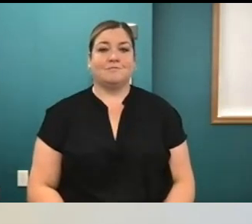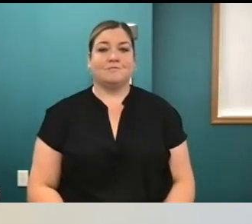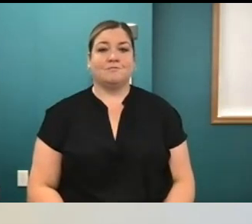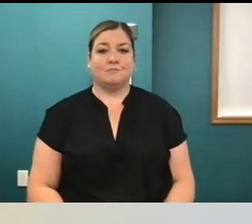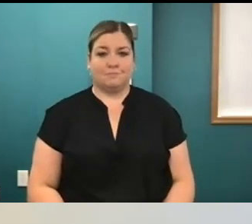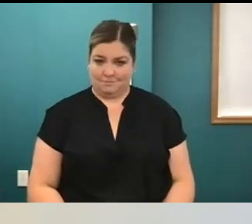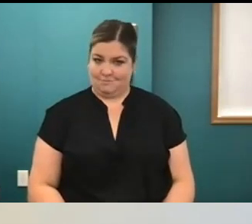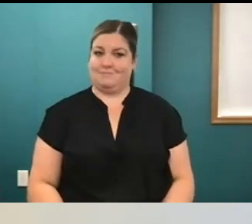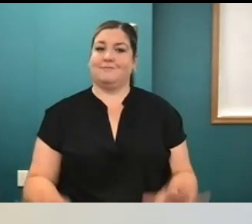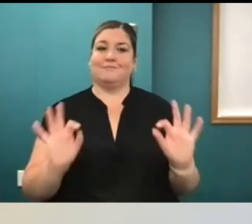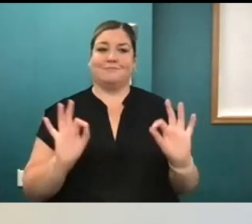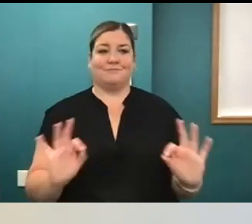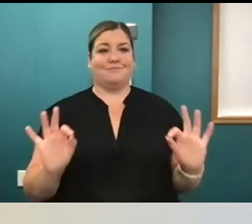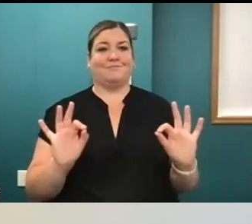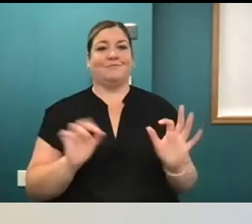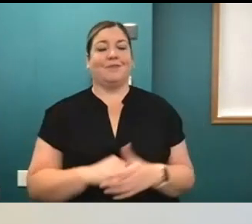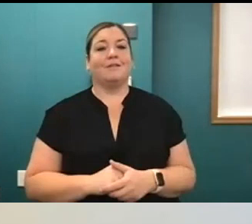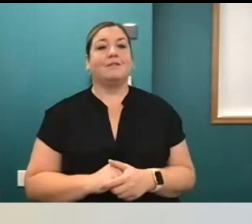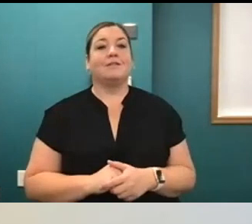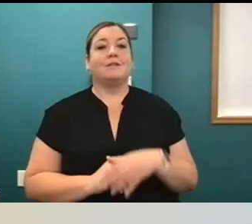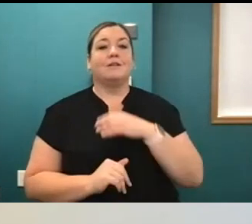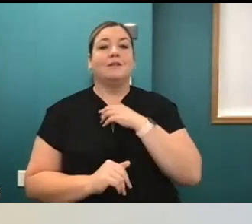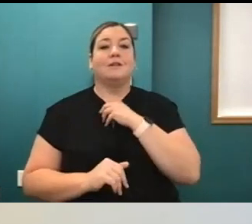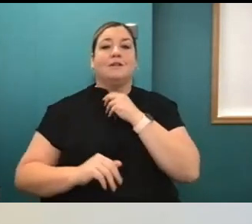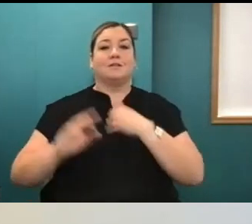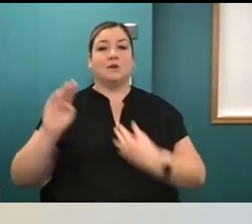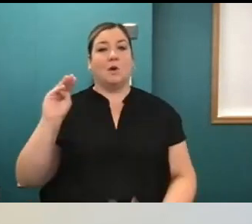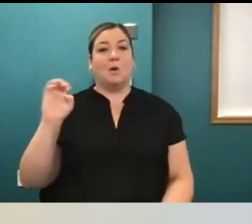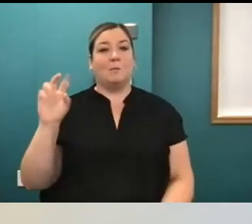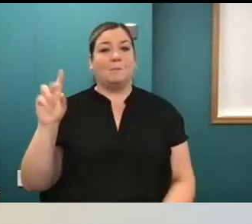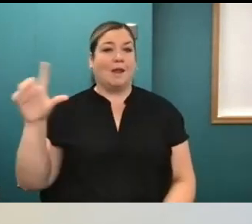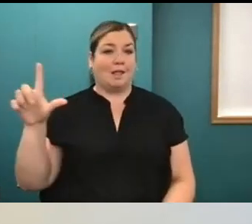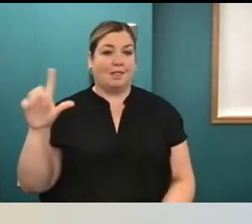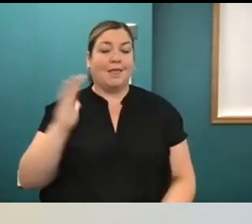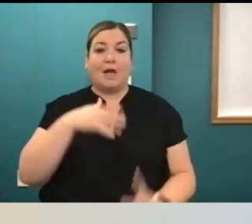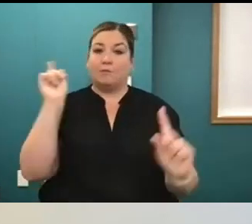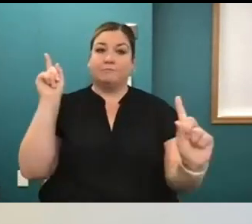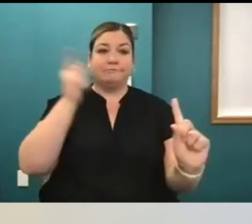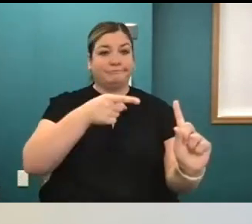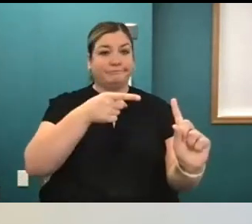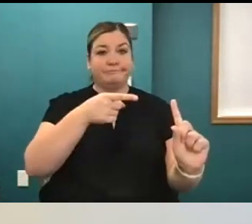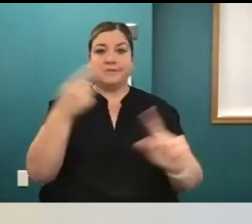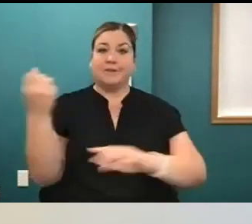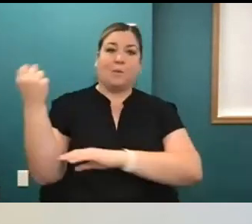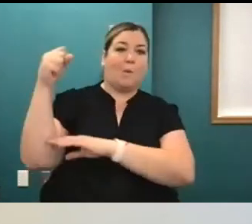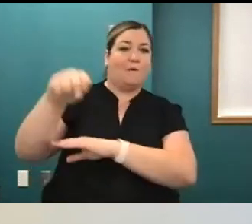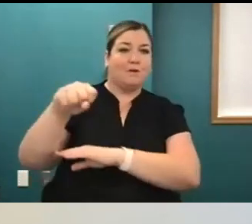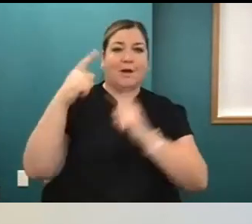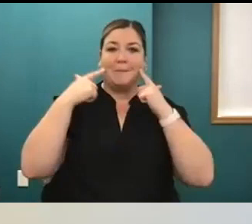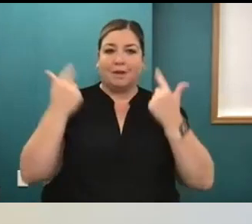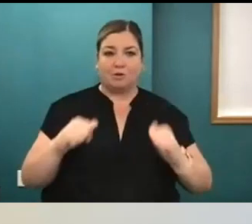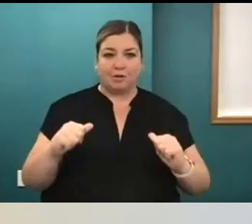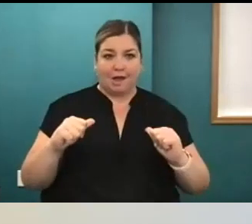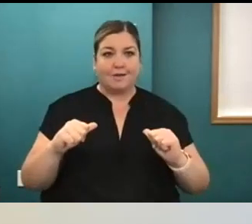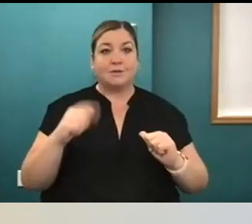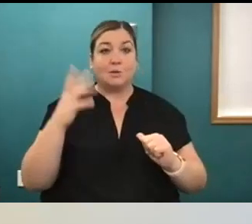There we go. Okay, so at Medell, our mission is to overcome hearing loss as a barrier to